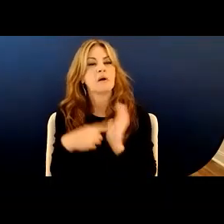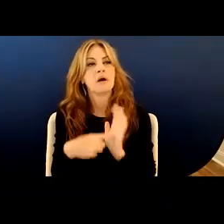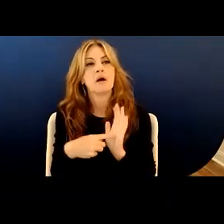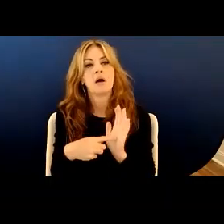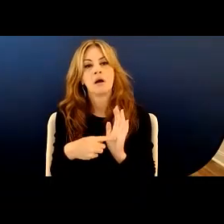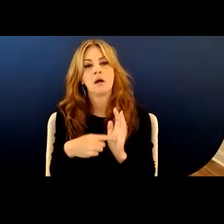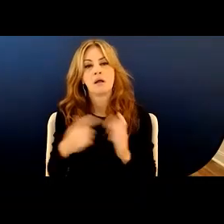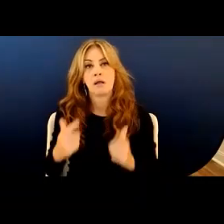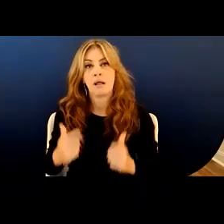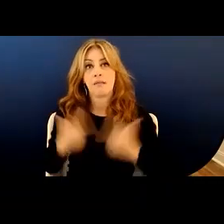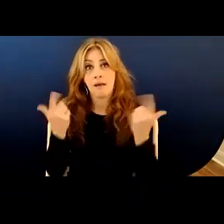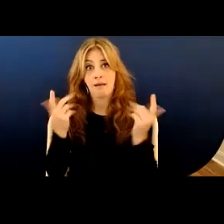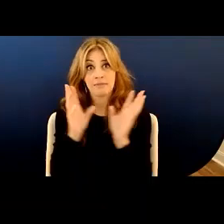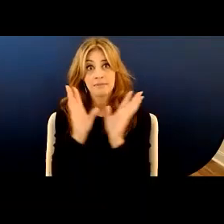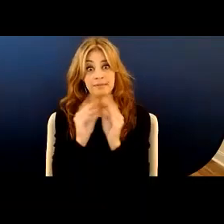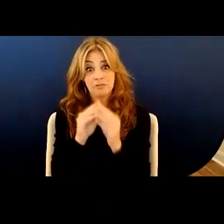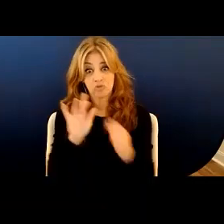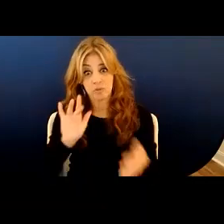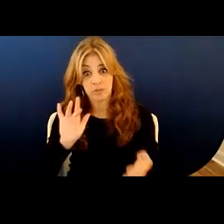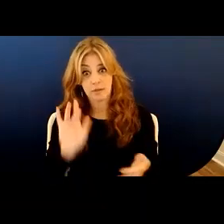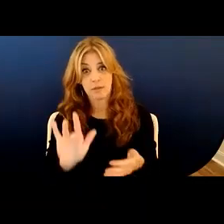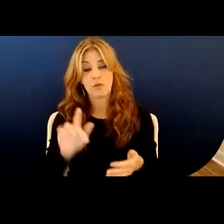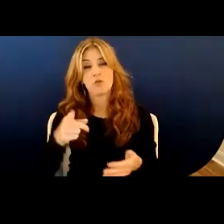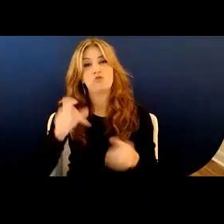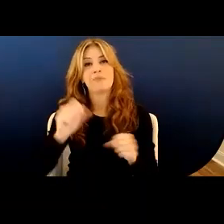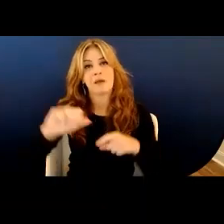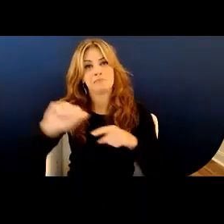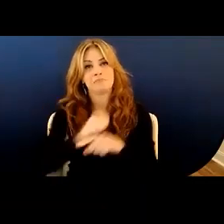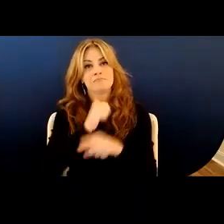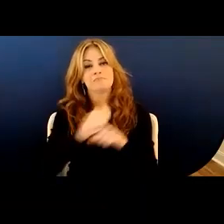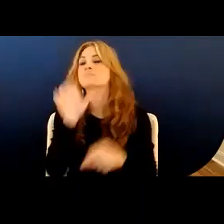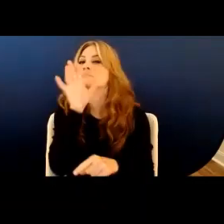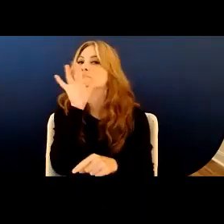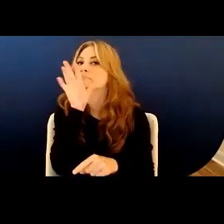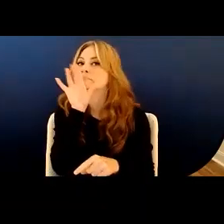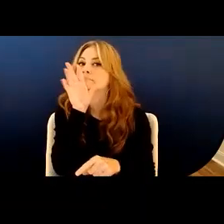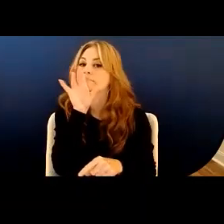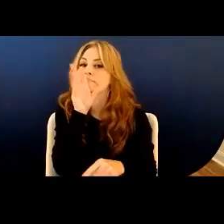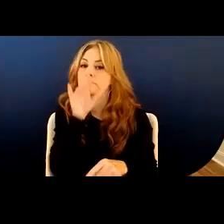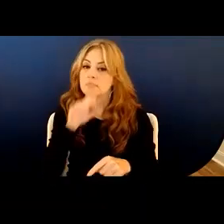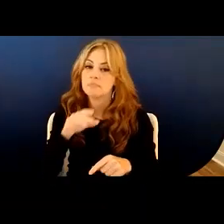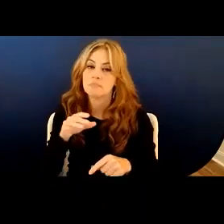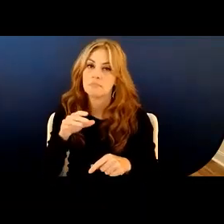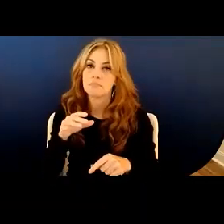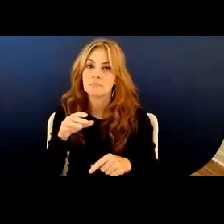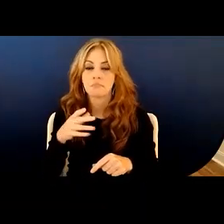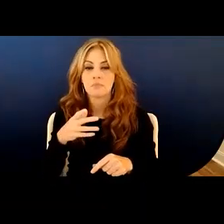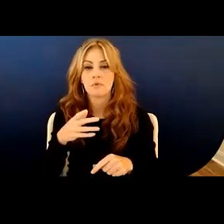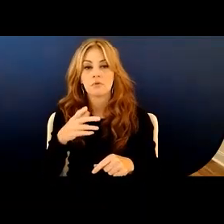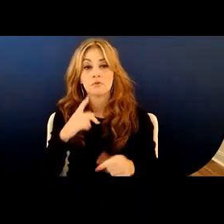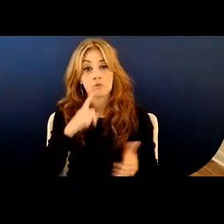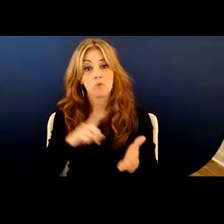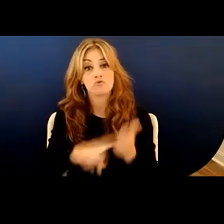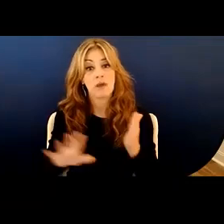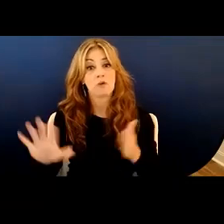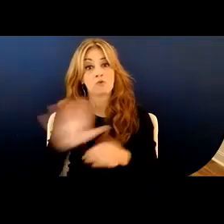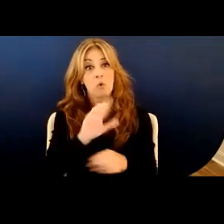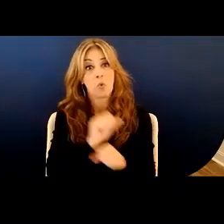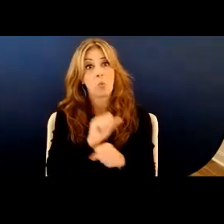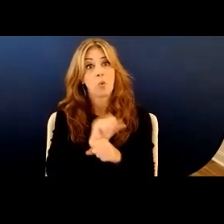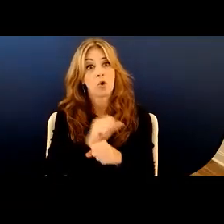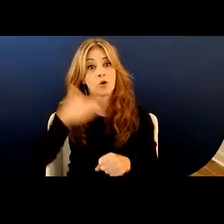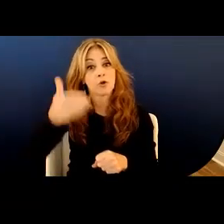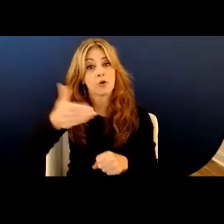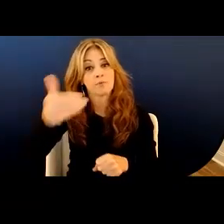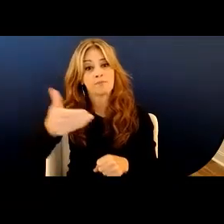live session button, you can rehearse your presentation here. So checking your work, you click on the